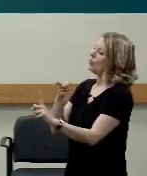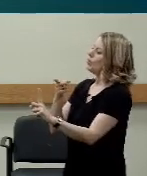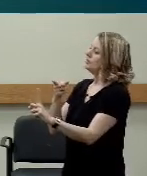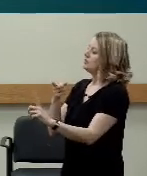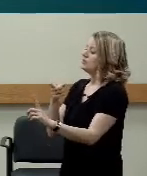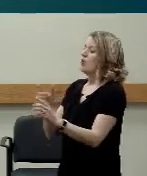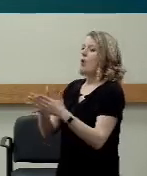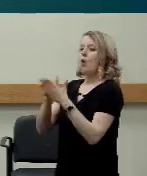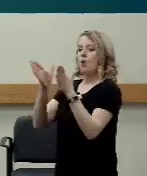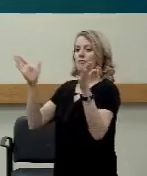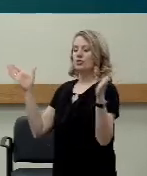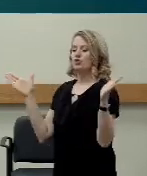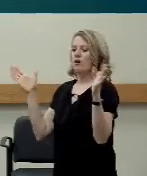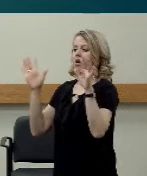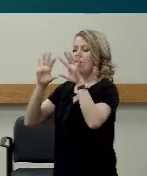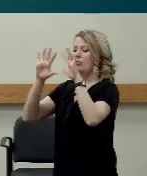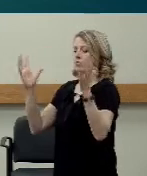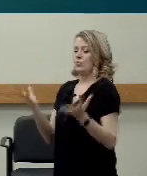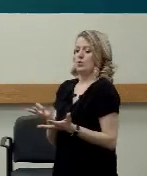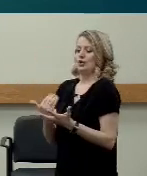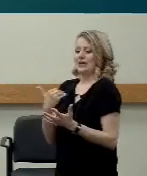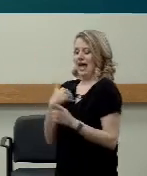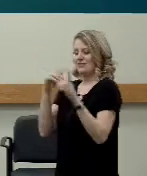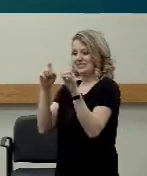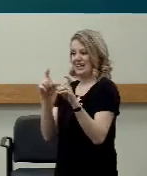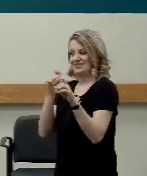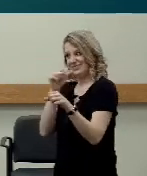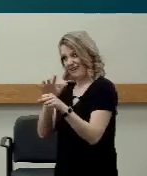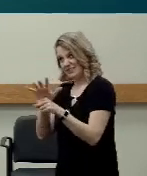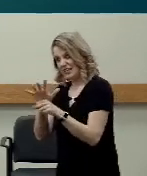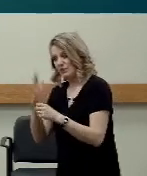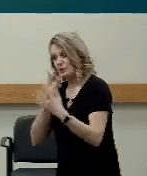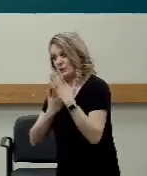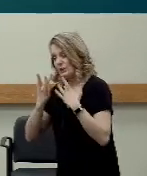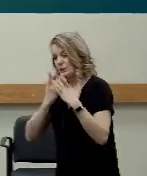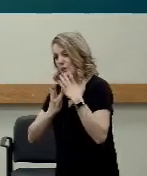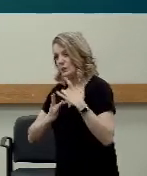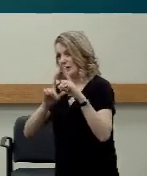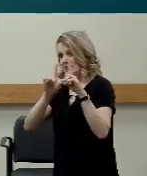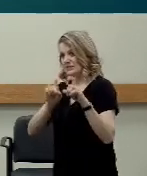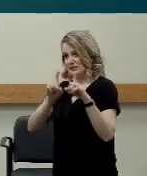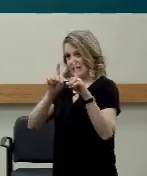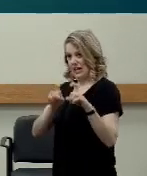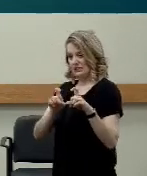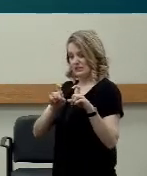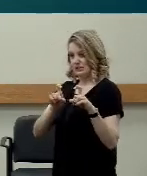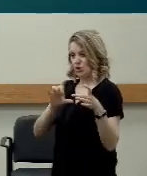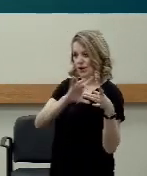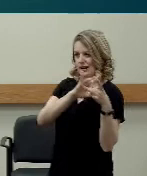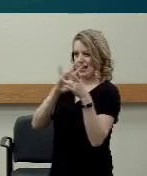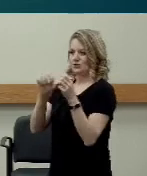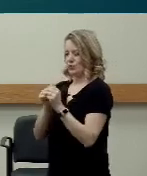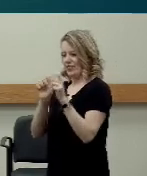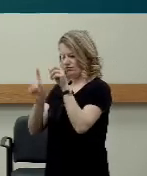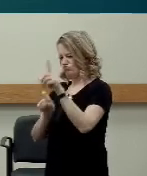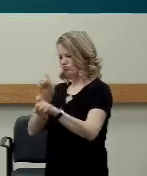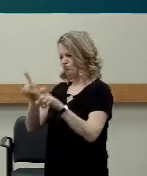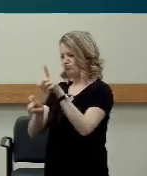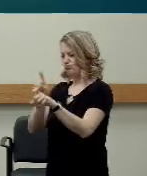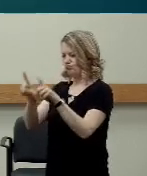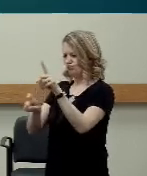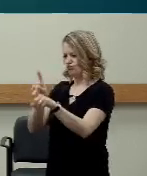global testing supply shortage, the tests are accompanied with the screening mechanism, and they are designed to follow